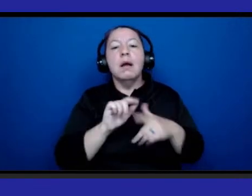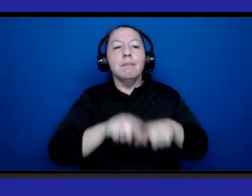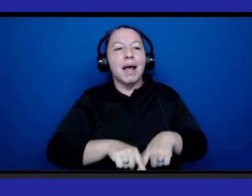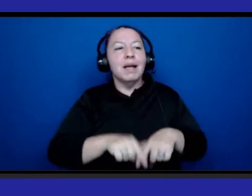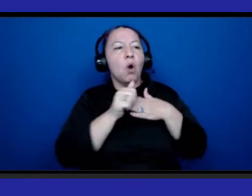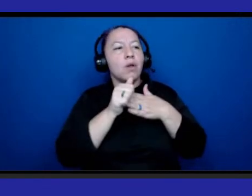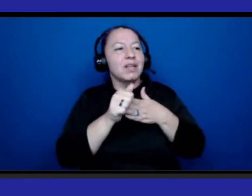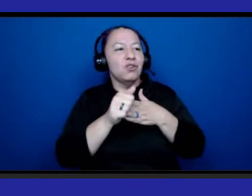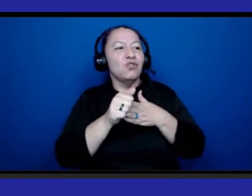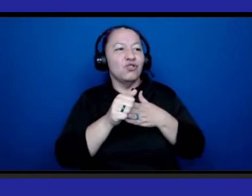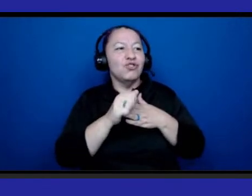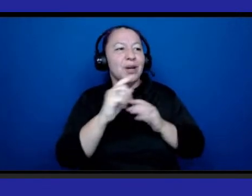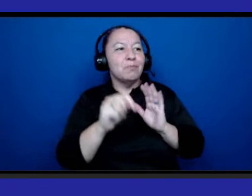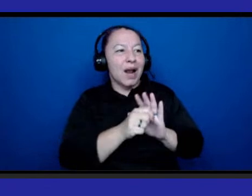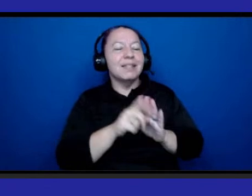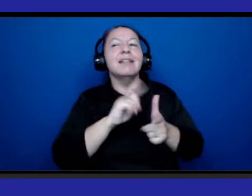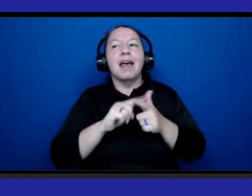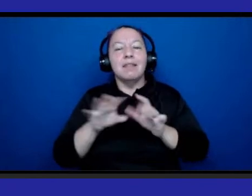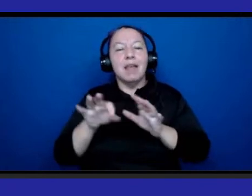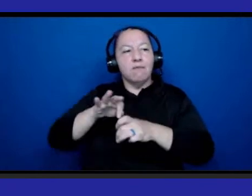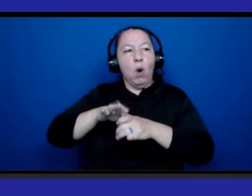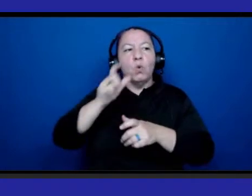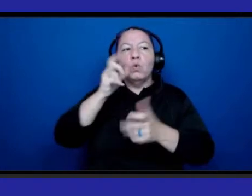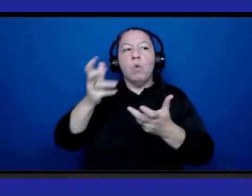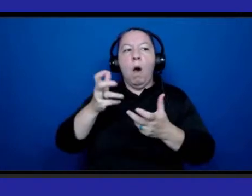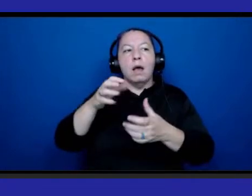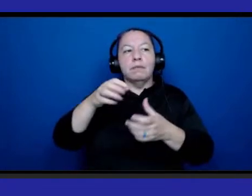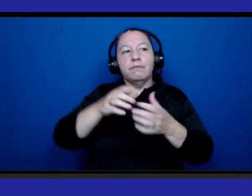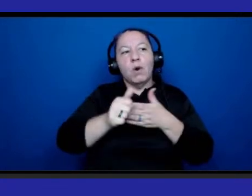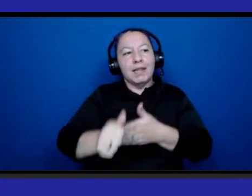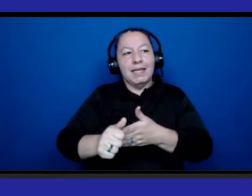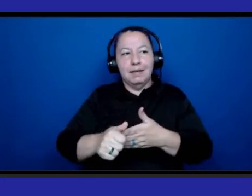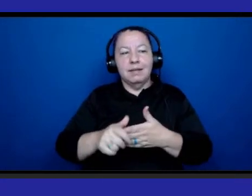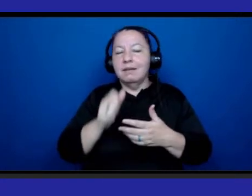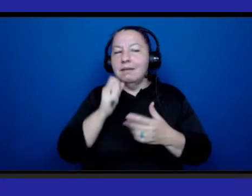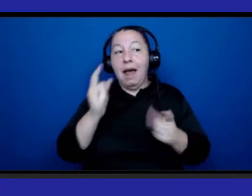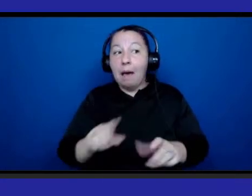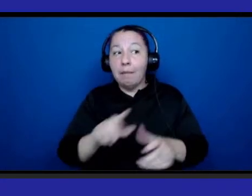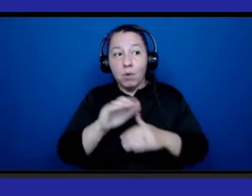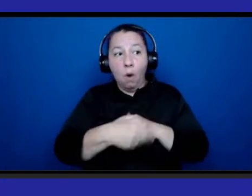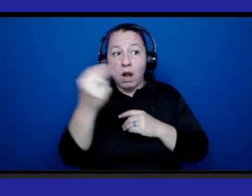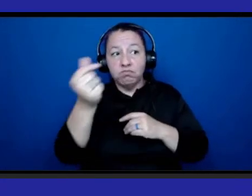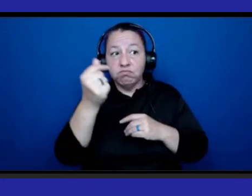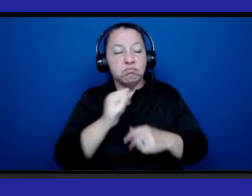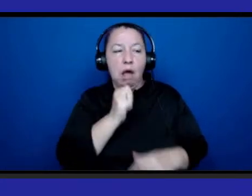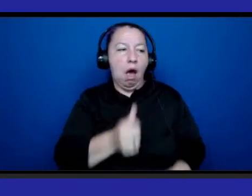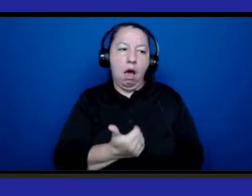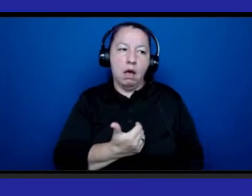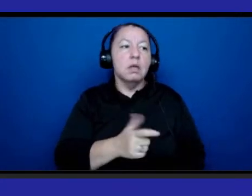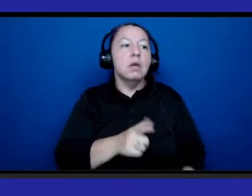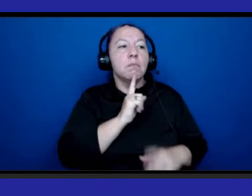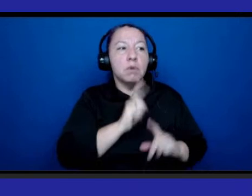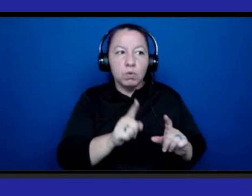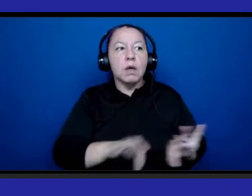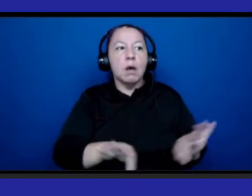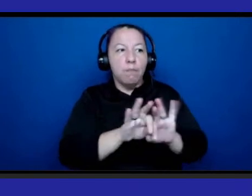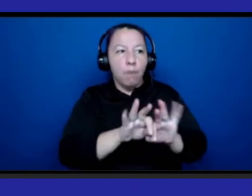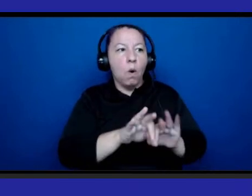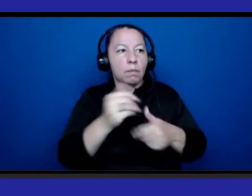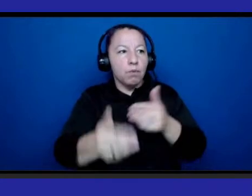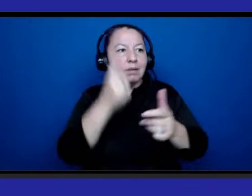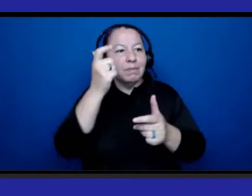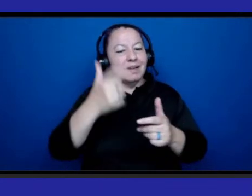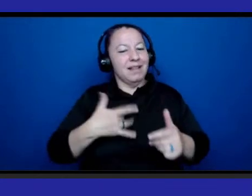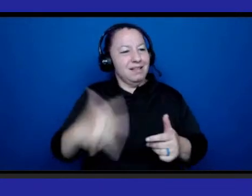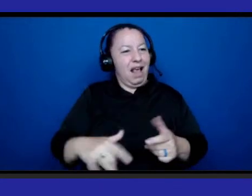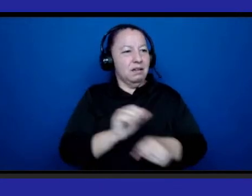then vote on the lead. I see. So it doesn't happen overnight, and it's really important because of the sensitivity of this work that we